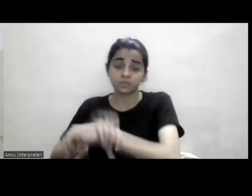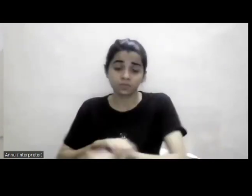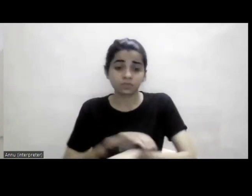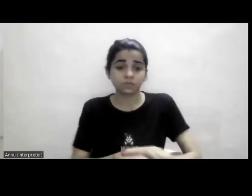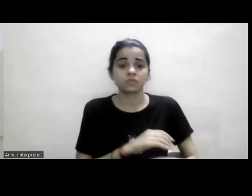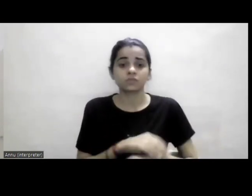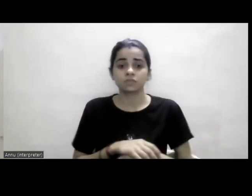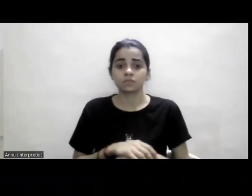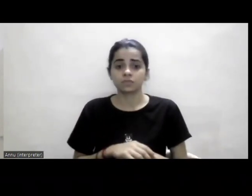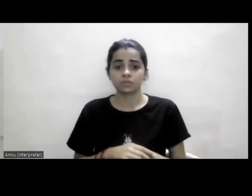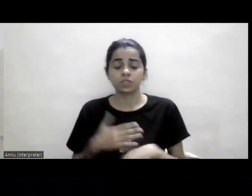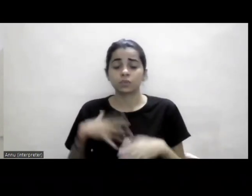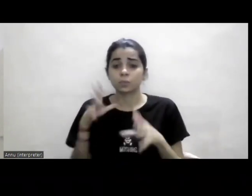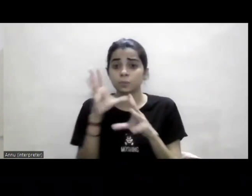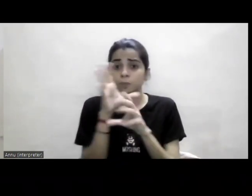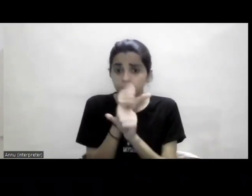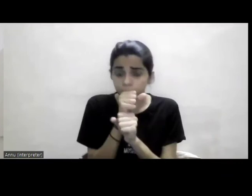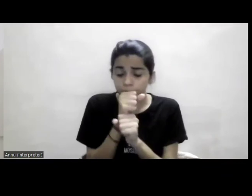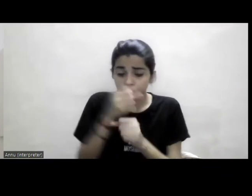it's very hidden.